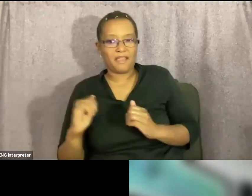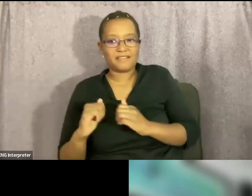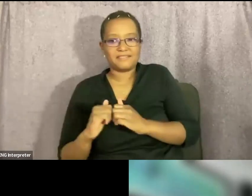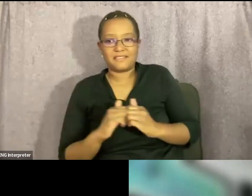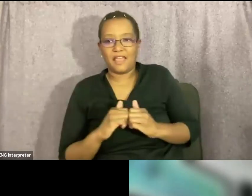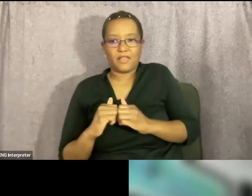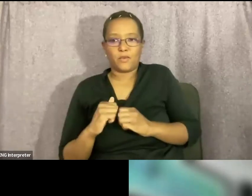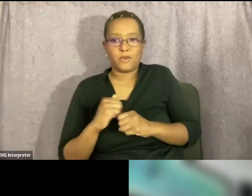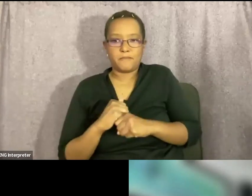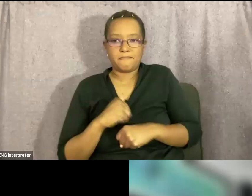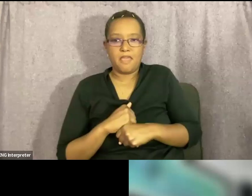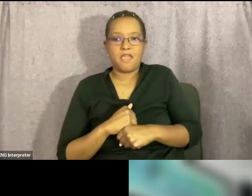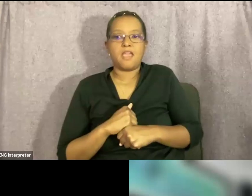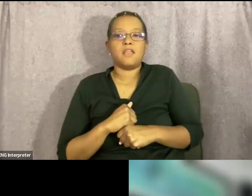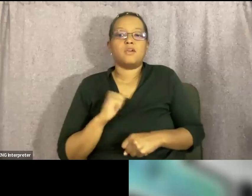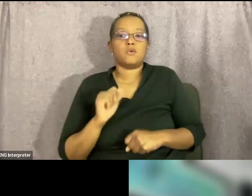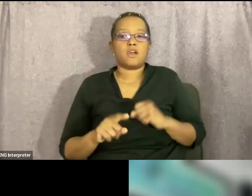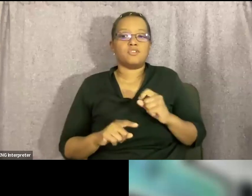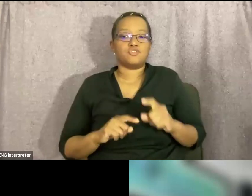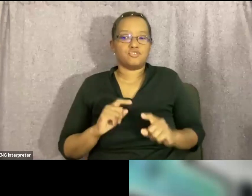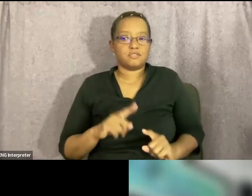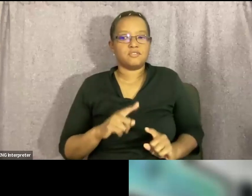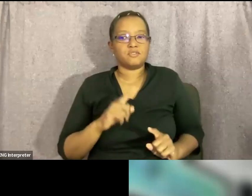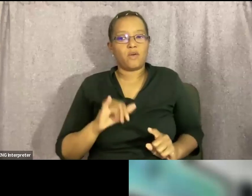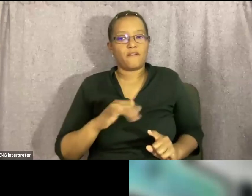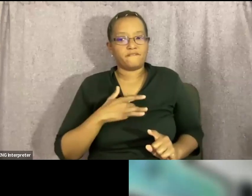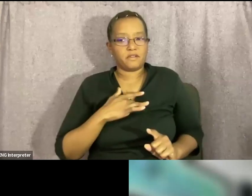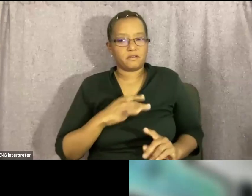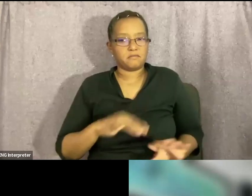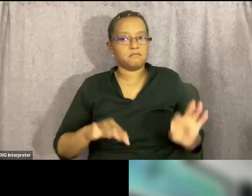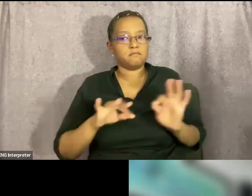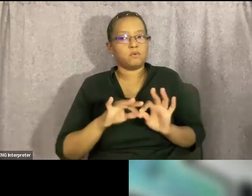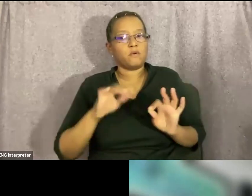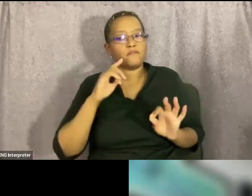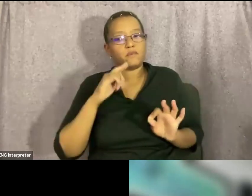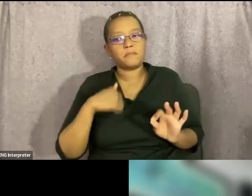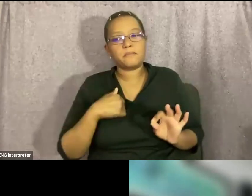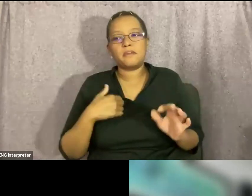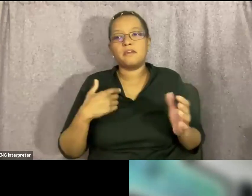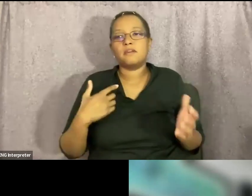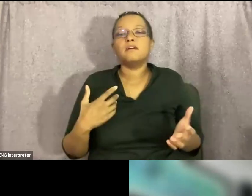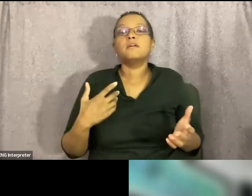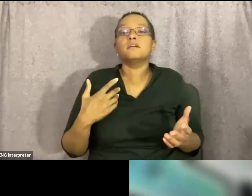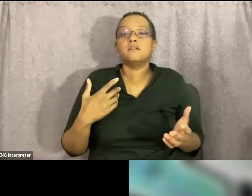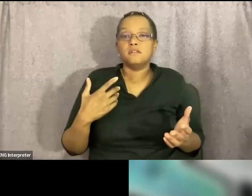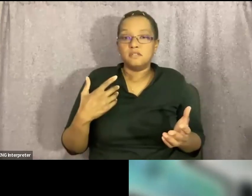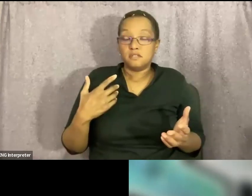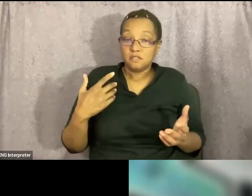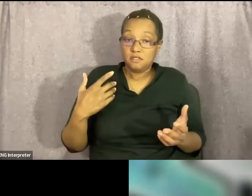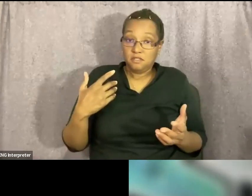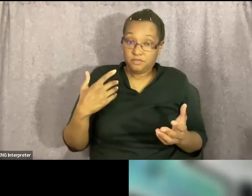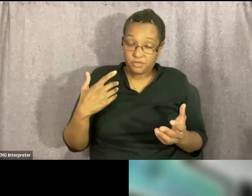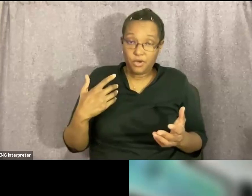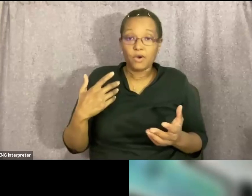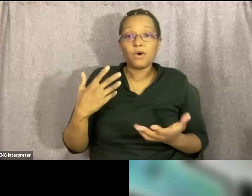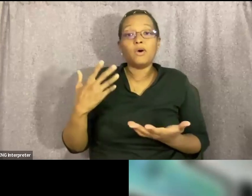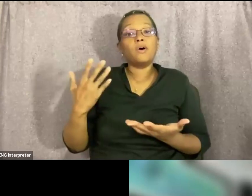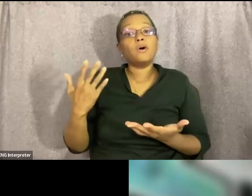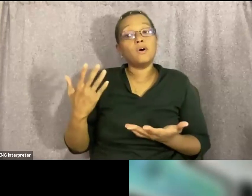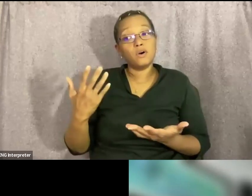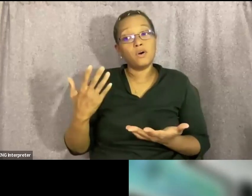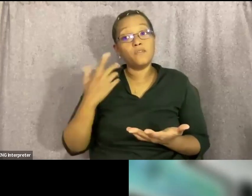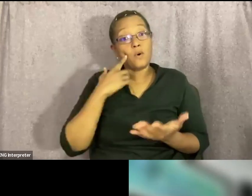by us. It's not something that I am looking to own by myself. I'm looking for it to be owned by a particular community of Black